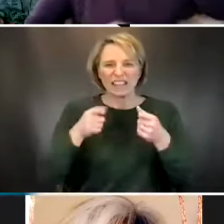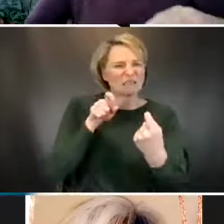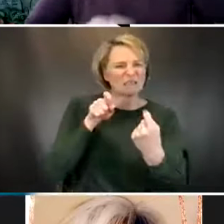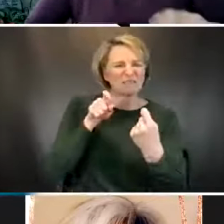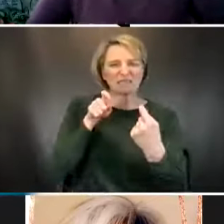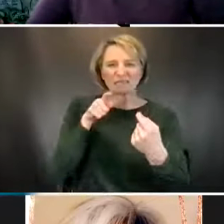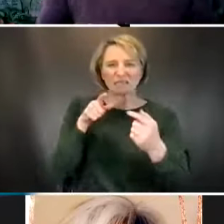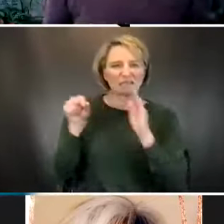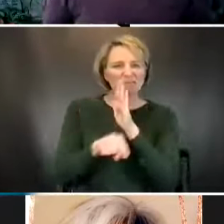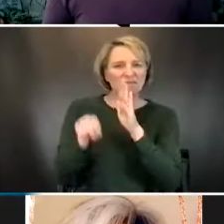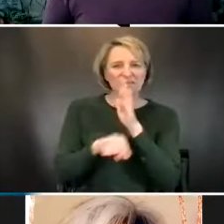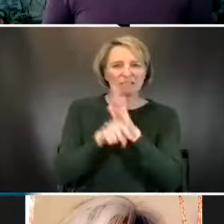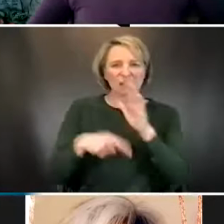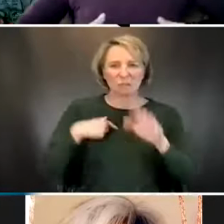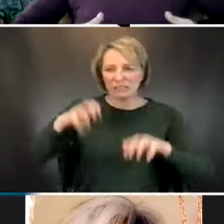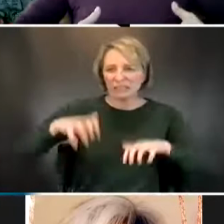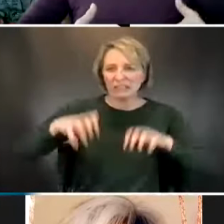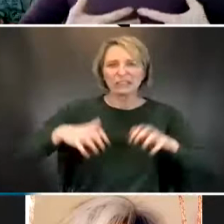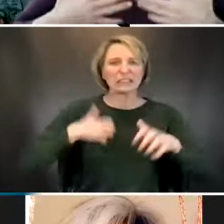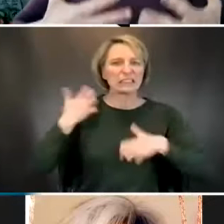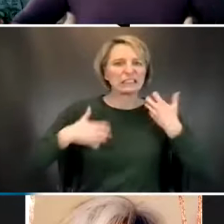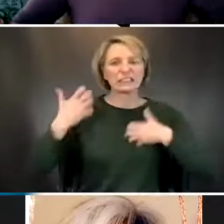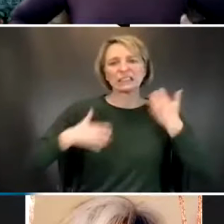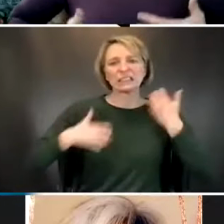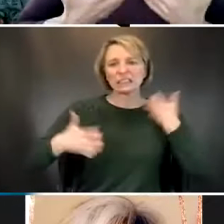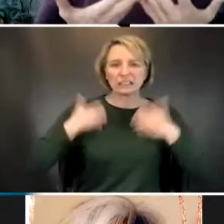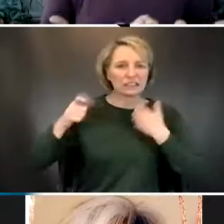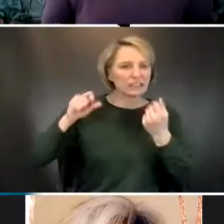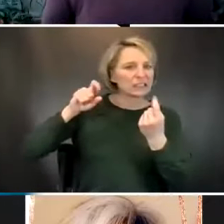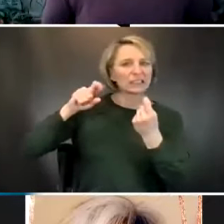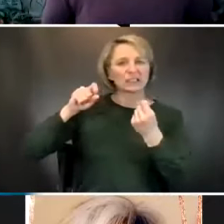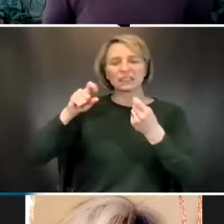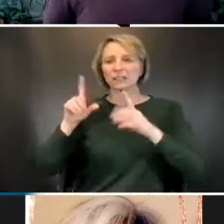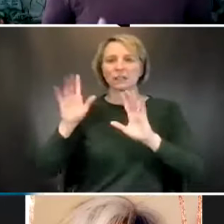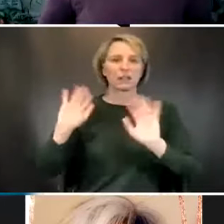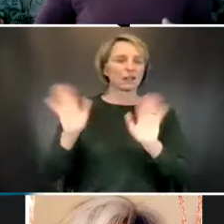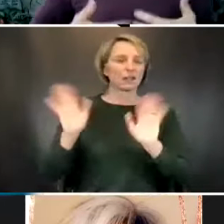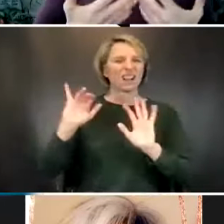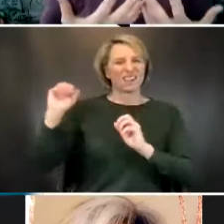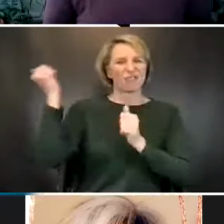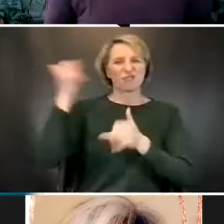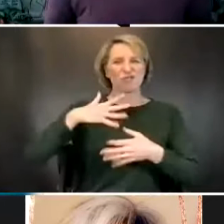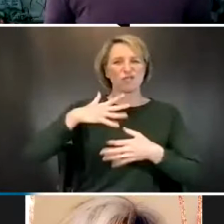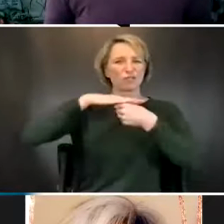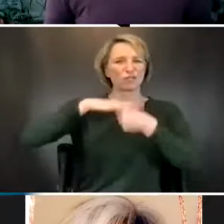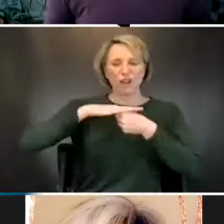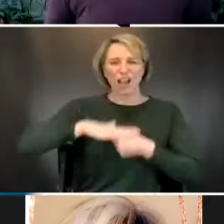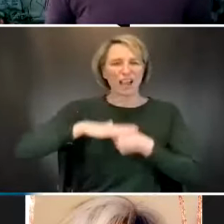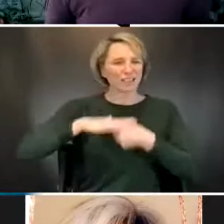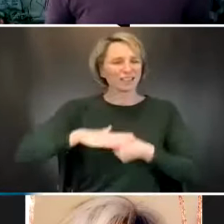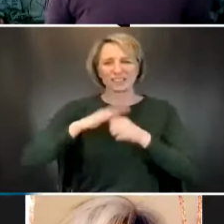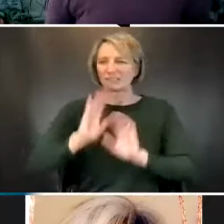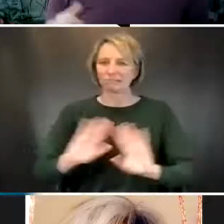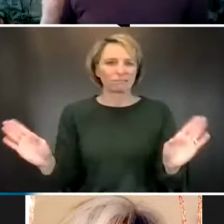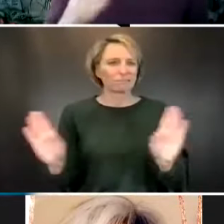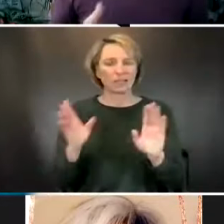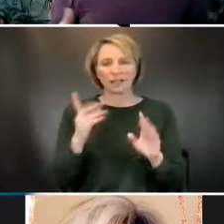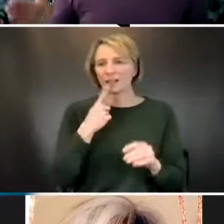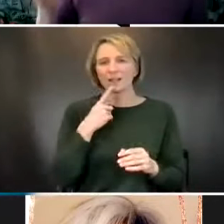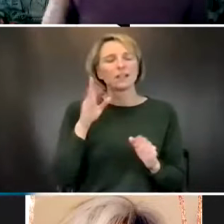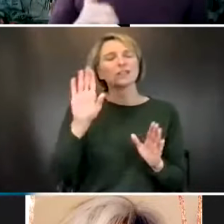the keyboard and we're creating a stress response, or we're participating in a stress response. So